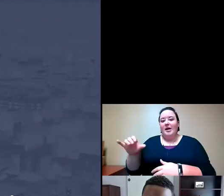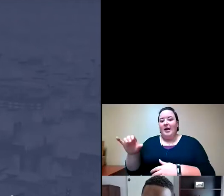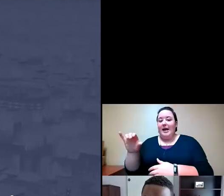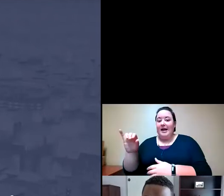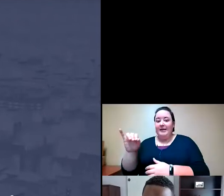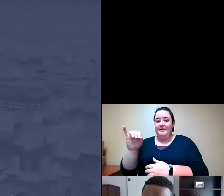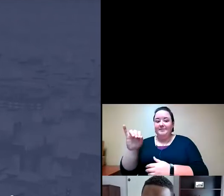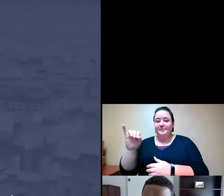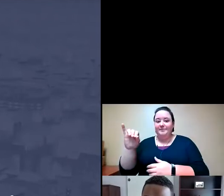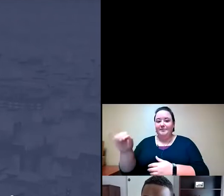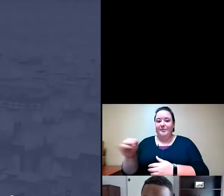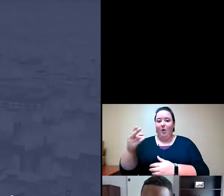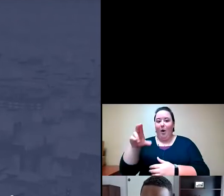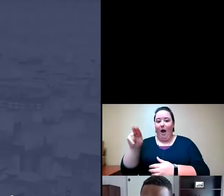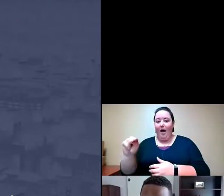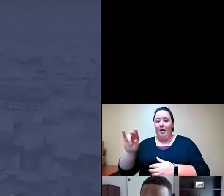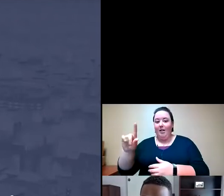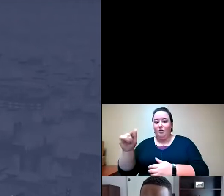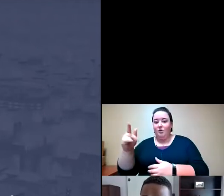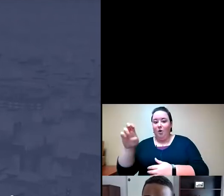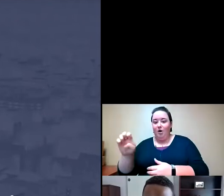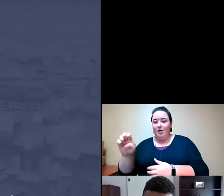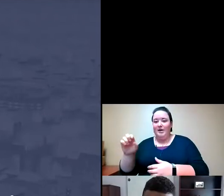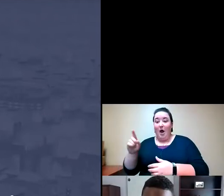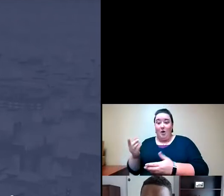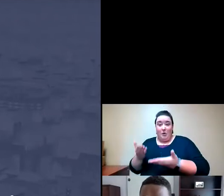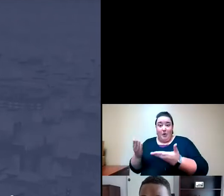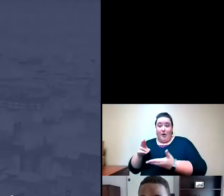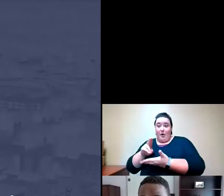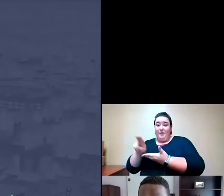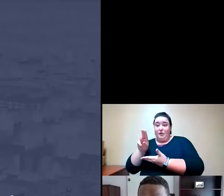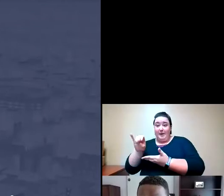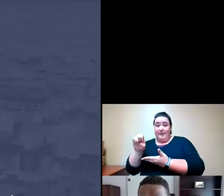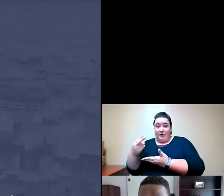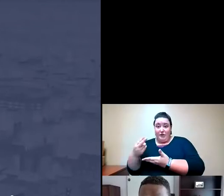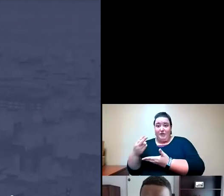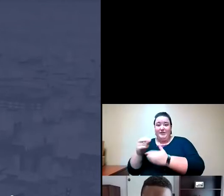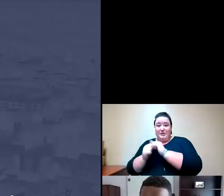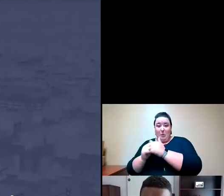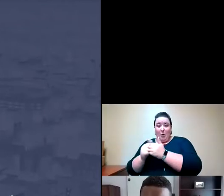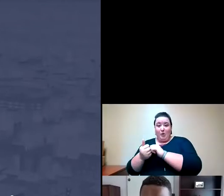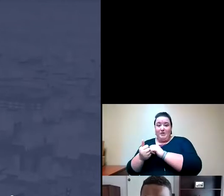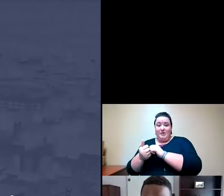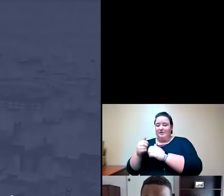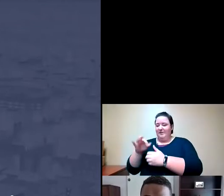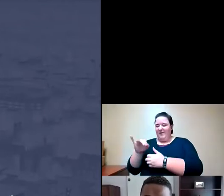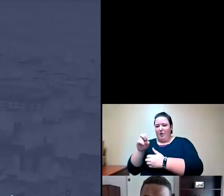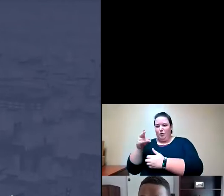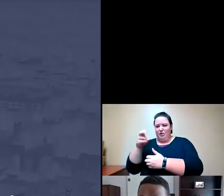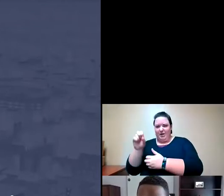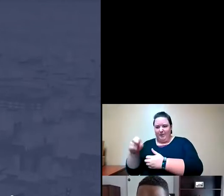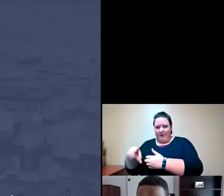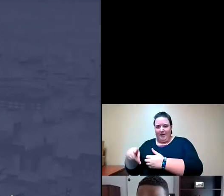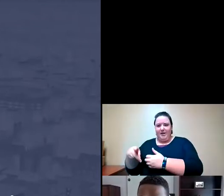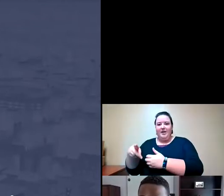did his physical medicine and rehabilitation residency here at Michigan and is doing his sports fellowship with us and was one of the individuals that helped get